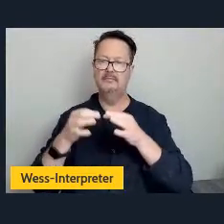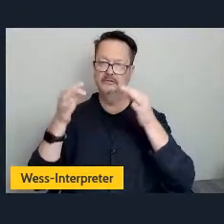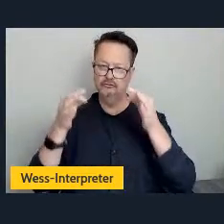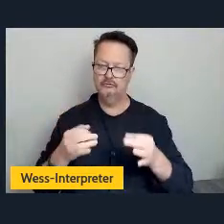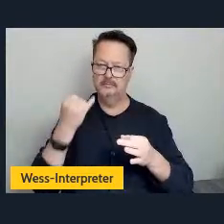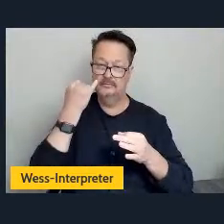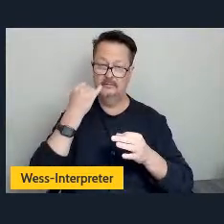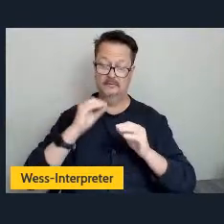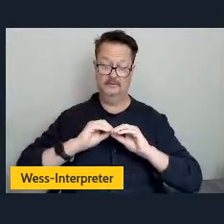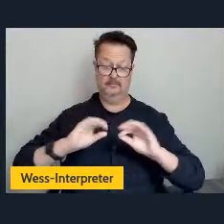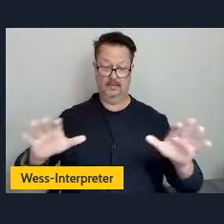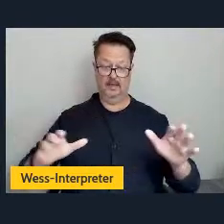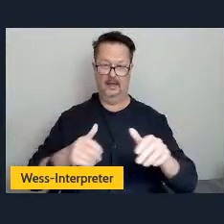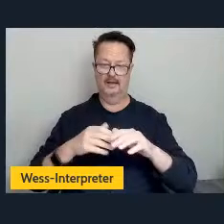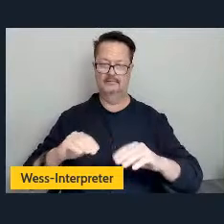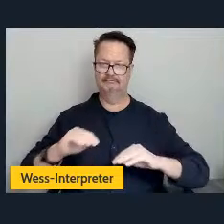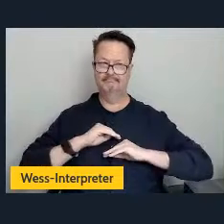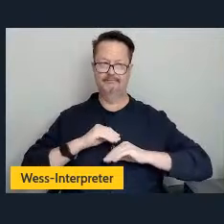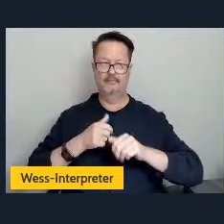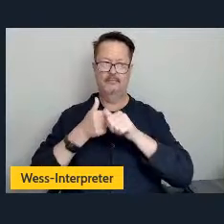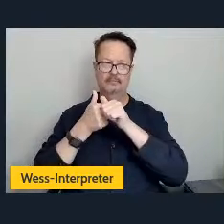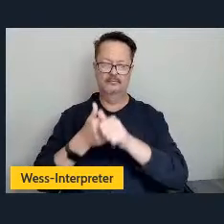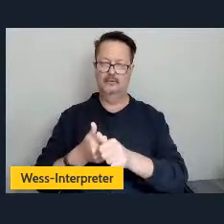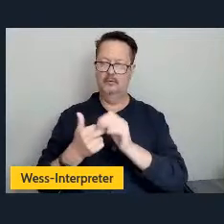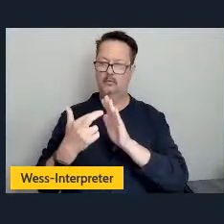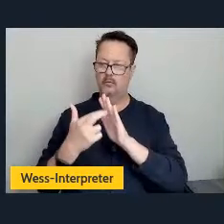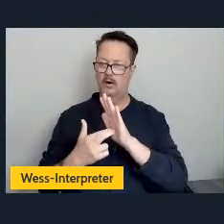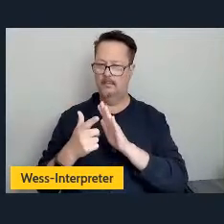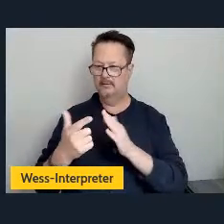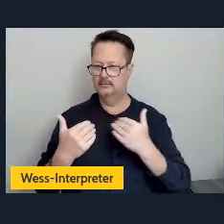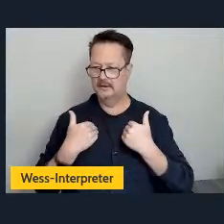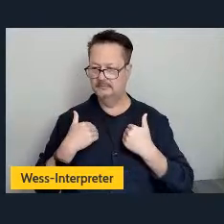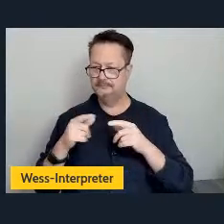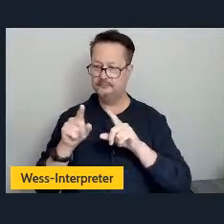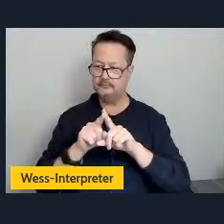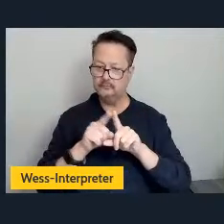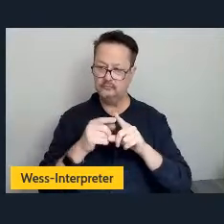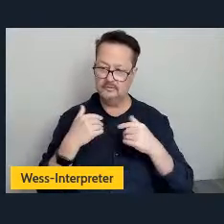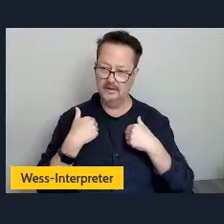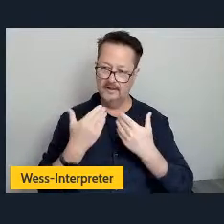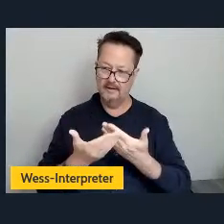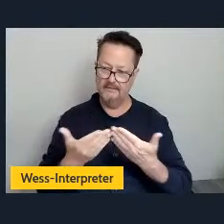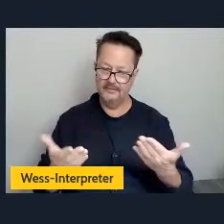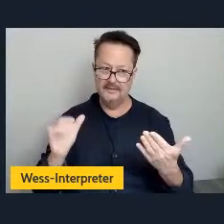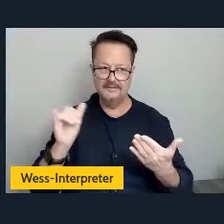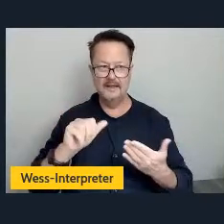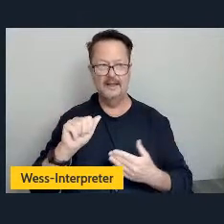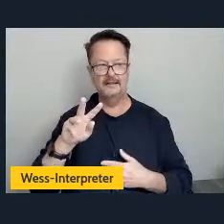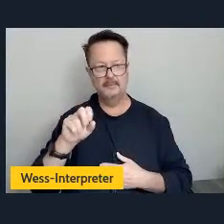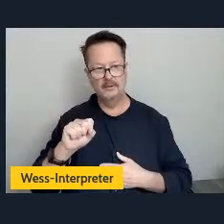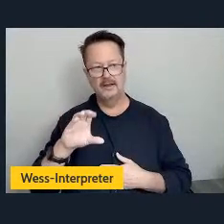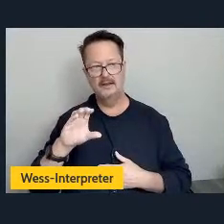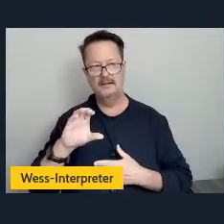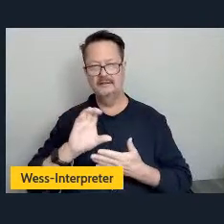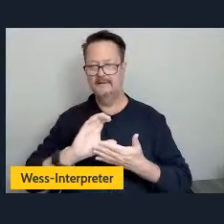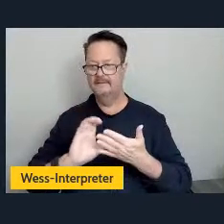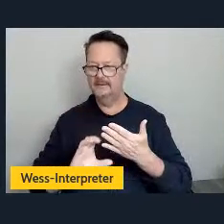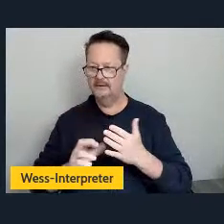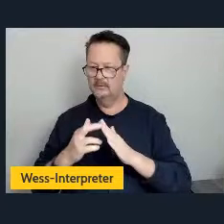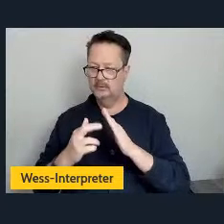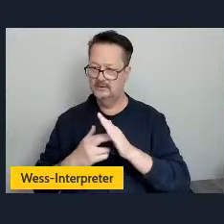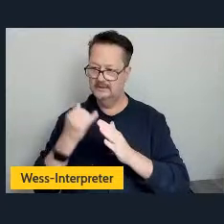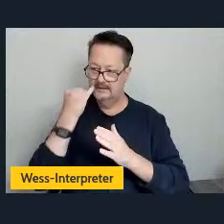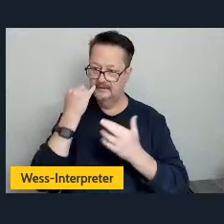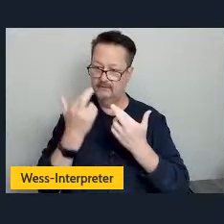resources meet the requirements that you have. You also have things like AWS config rules, for when resources have